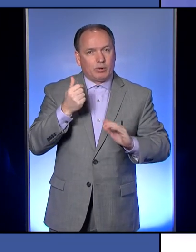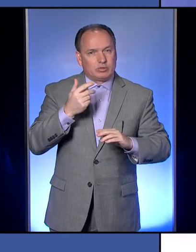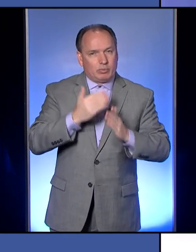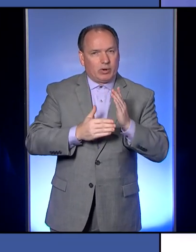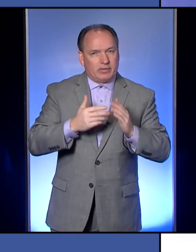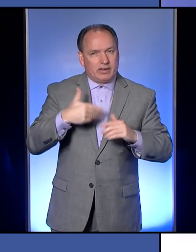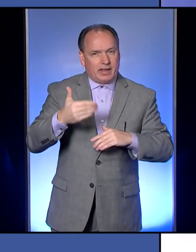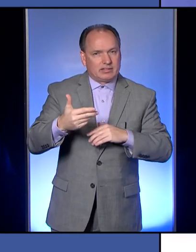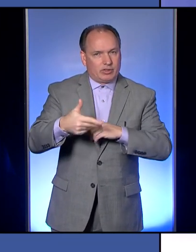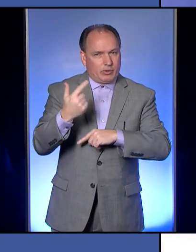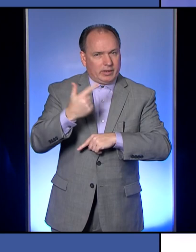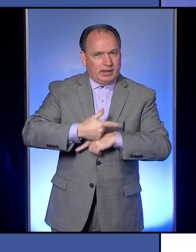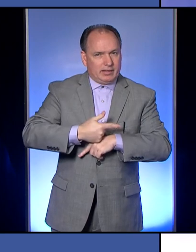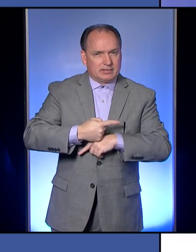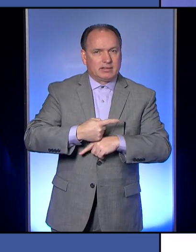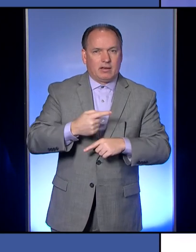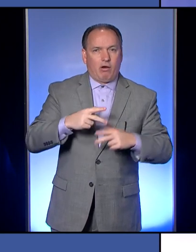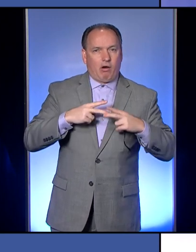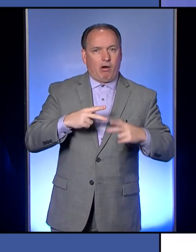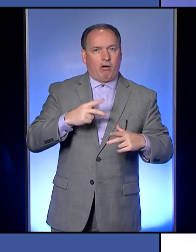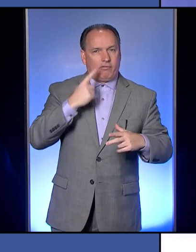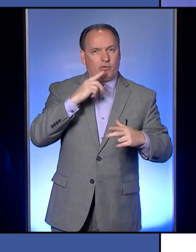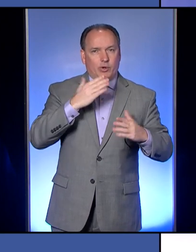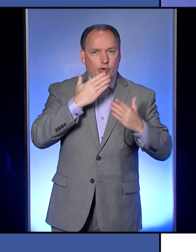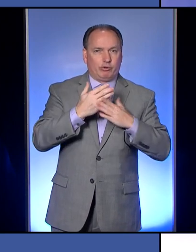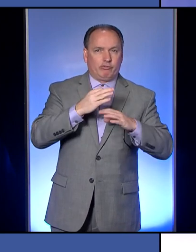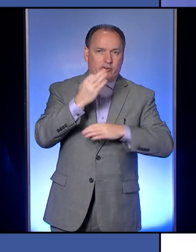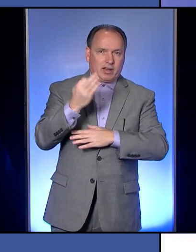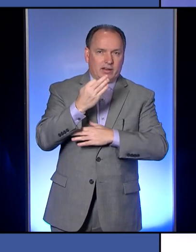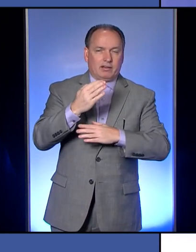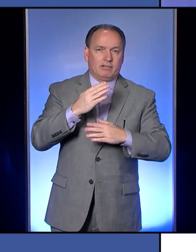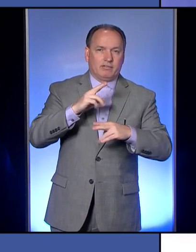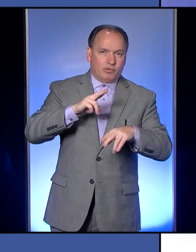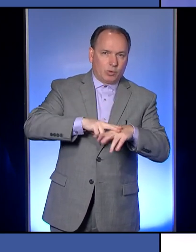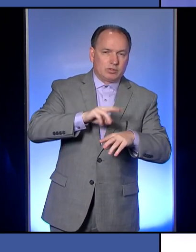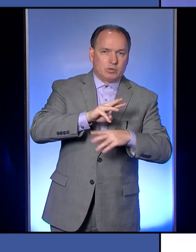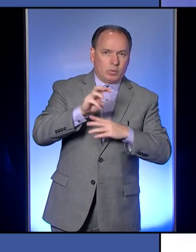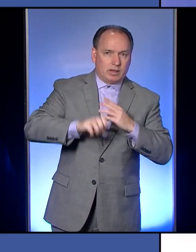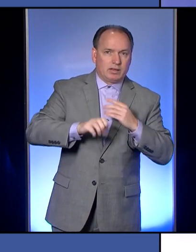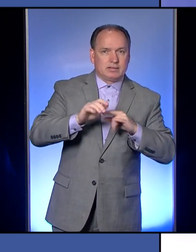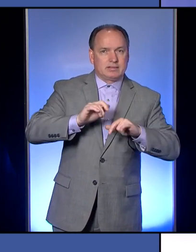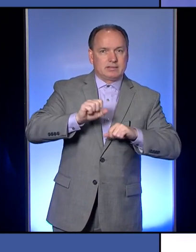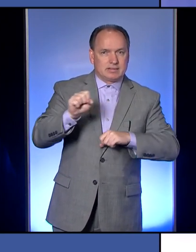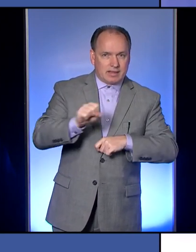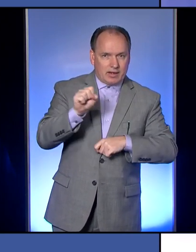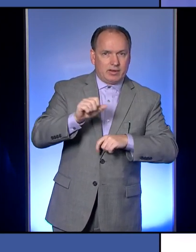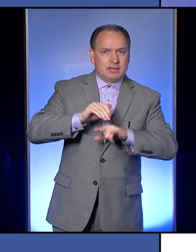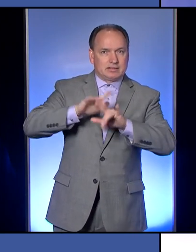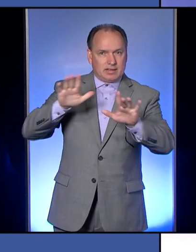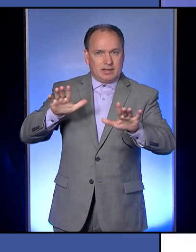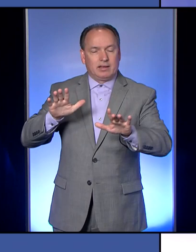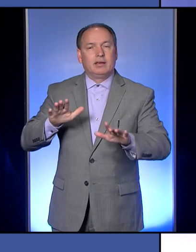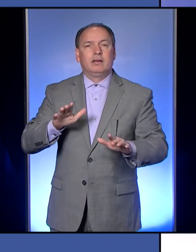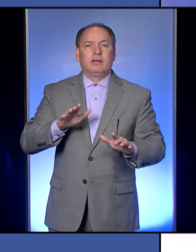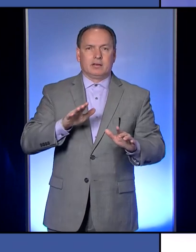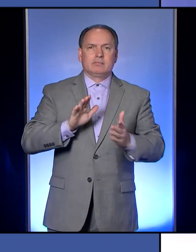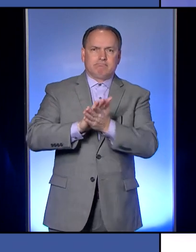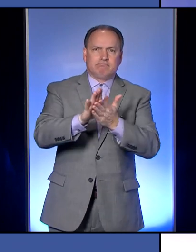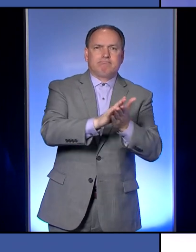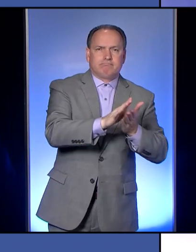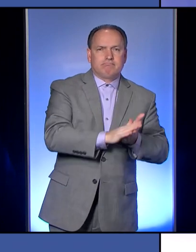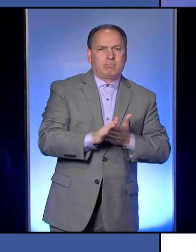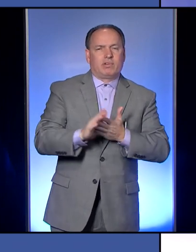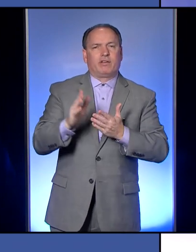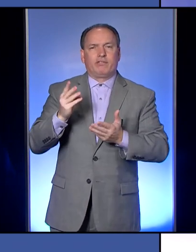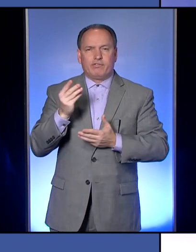3 days. They are off for Good Friday, and then, of course, the weekend, Saturday and Sunday. So there will be many